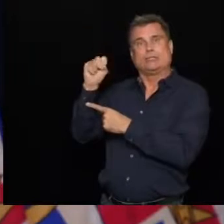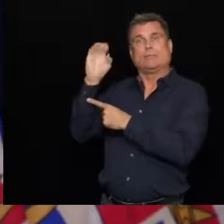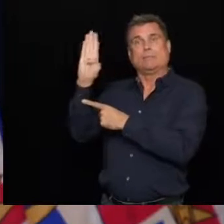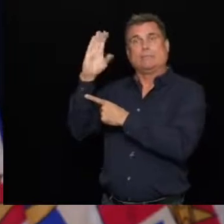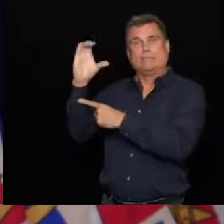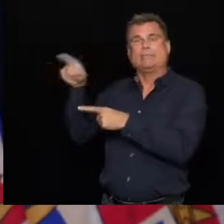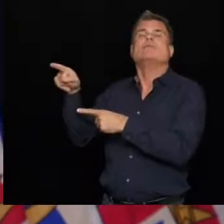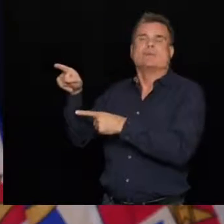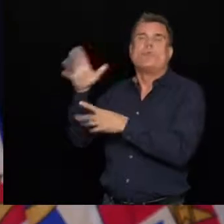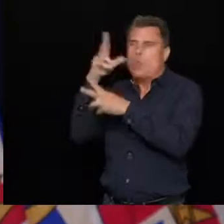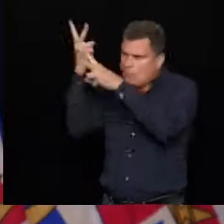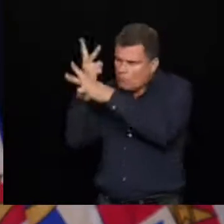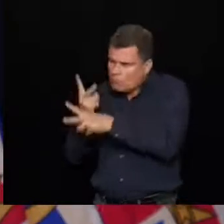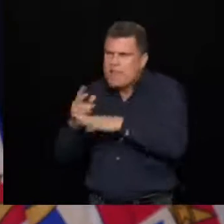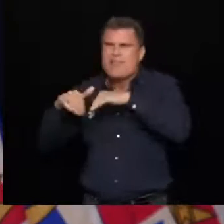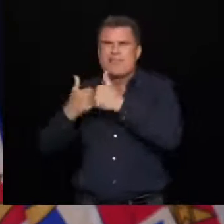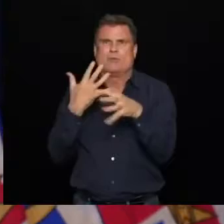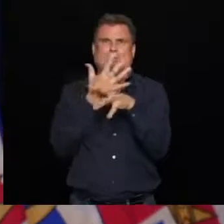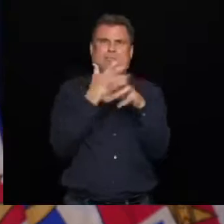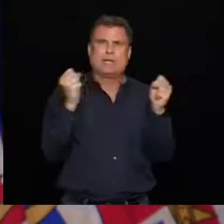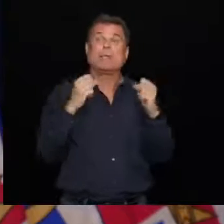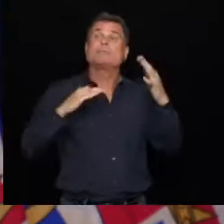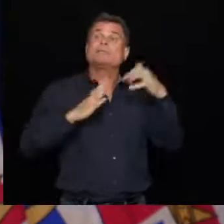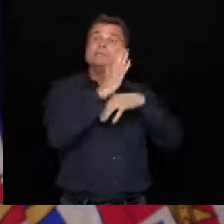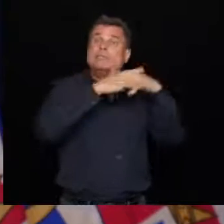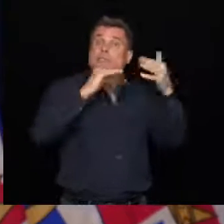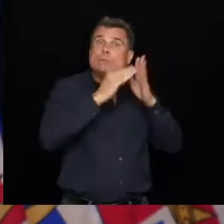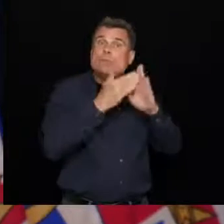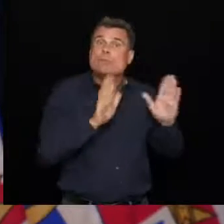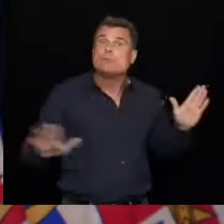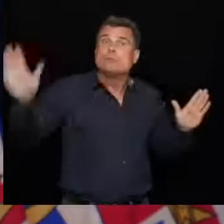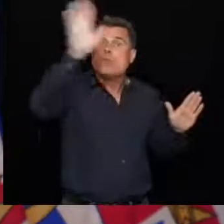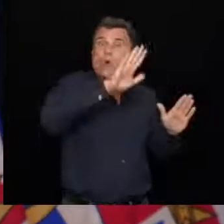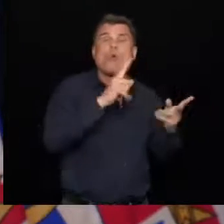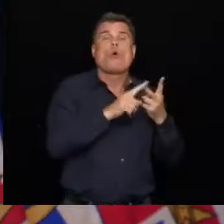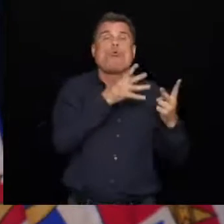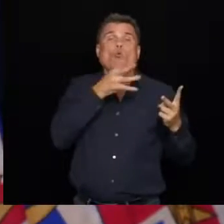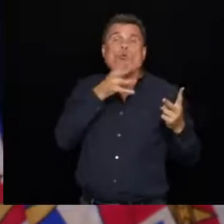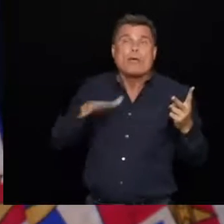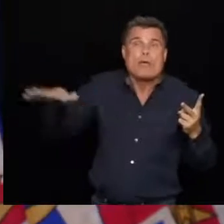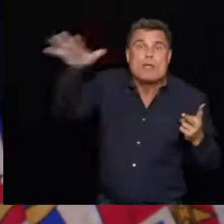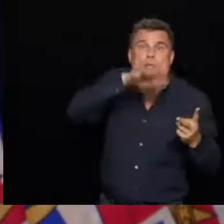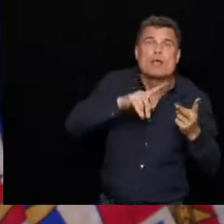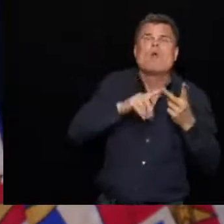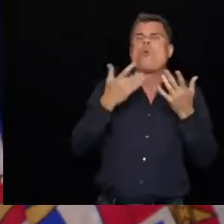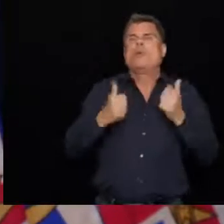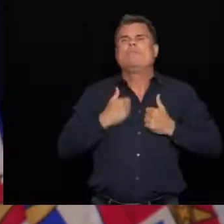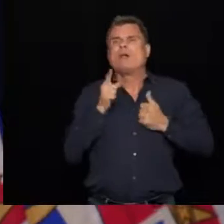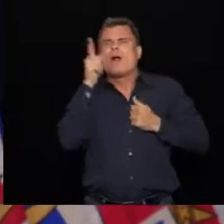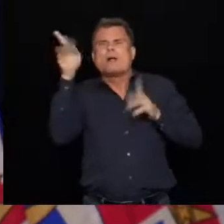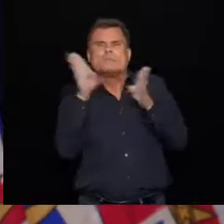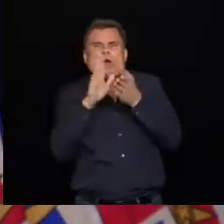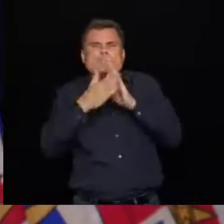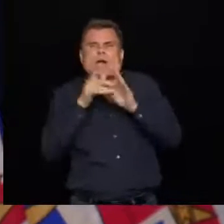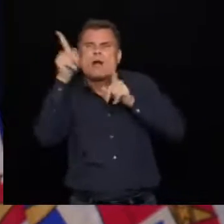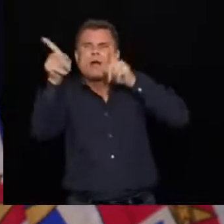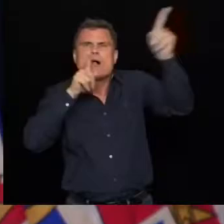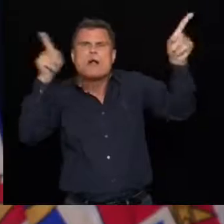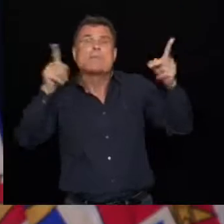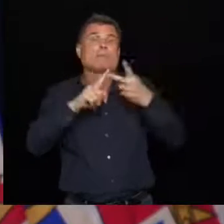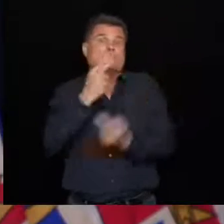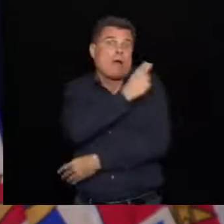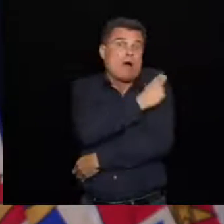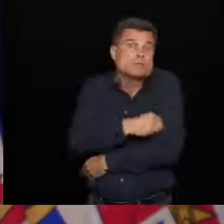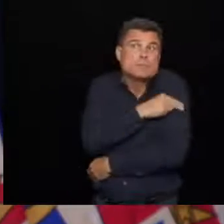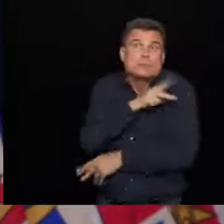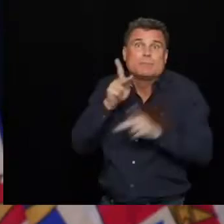remote communities, as well as some people who are in hospital or people who are in long-term care homes, that we can do it safely. And as